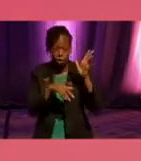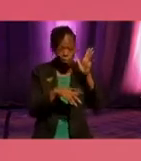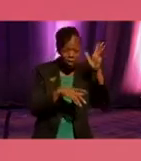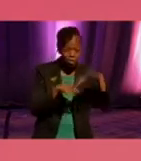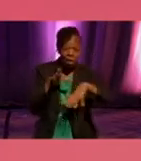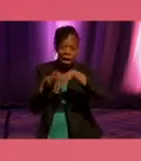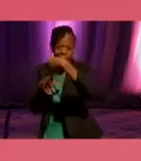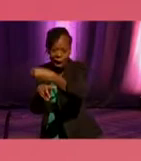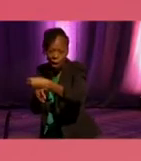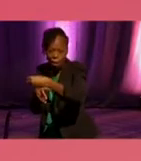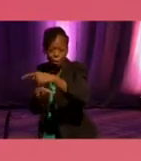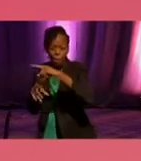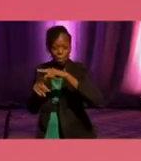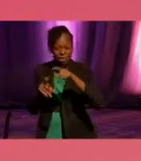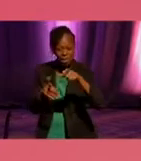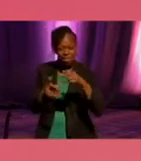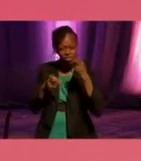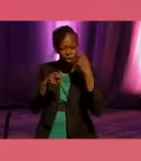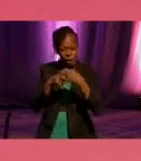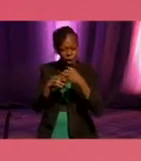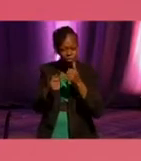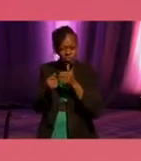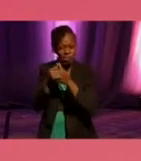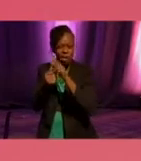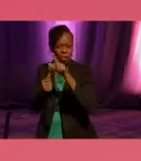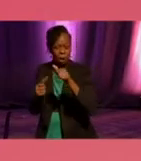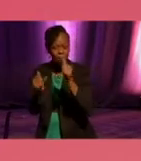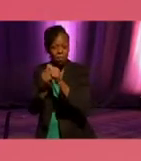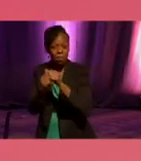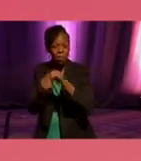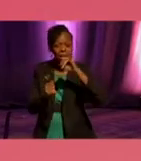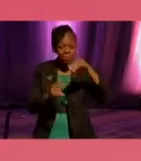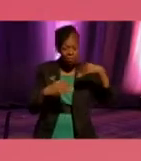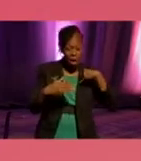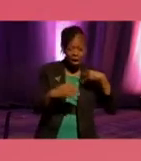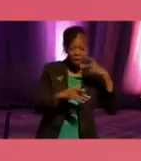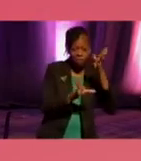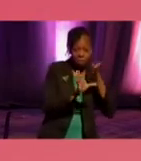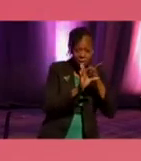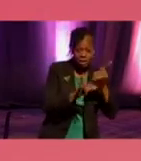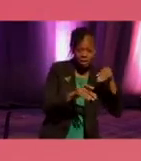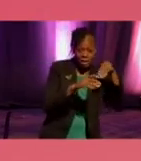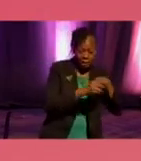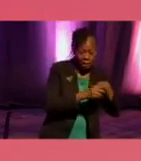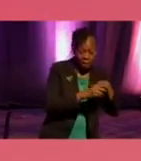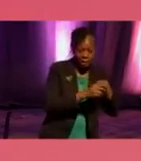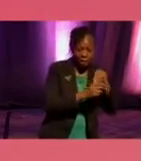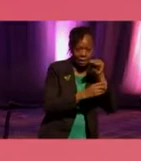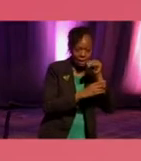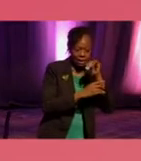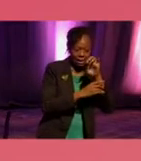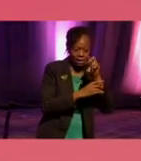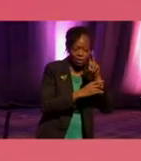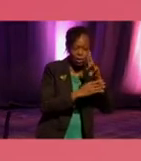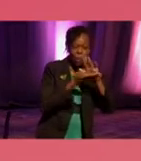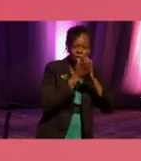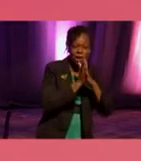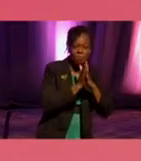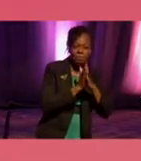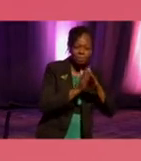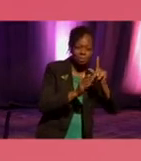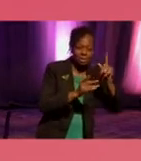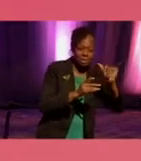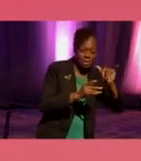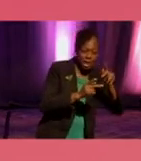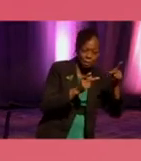follow-through with that is difficult. So by having a psychologist in the NICU, it's a one-stop shop. The parents can be there with their parents